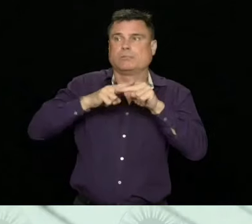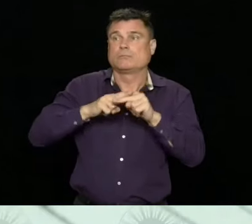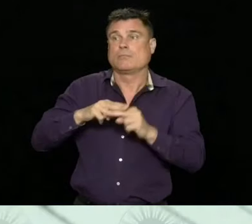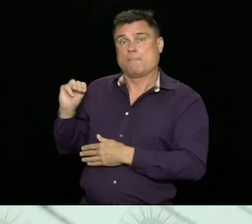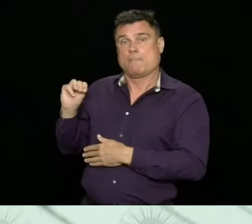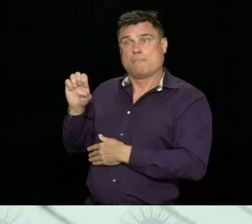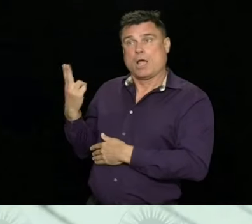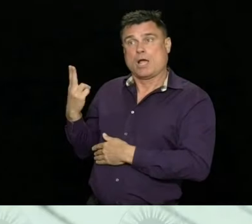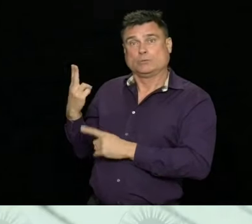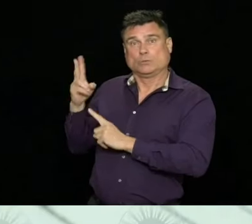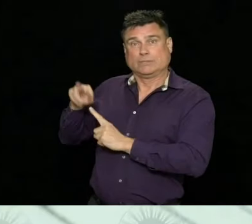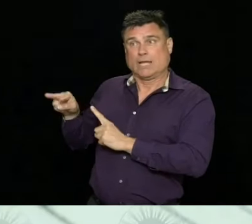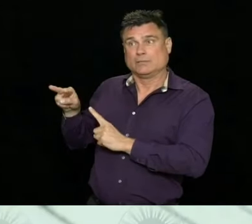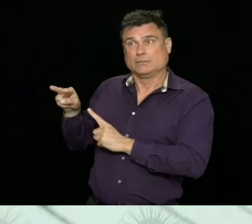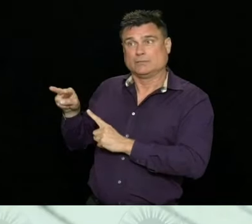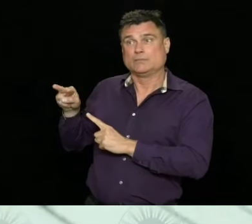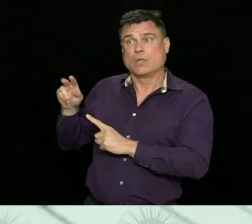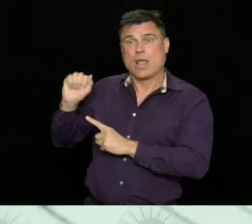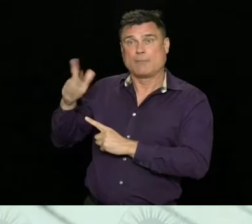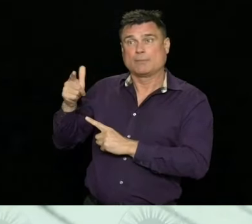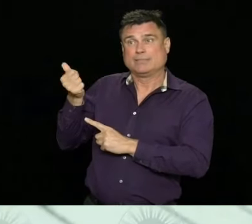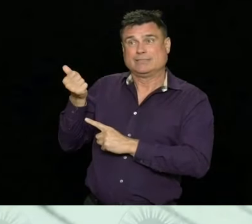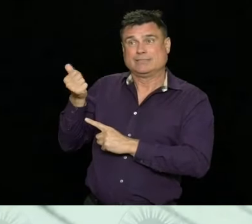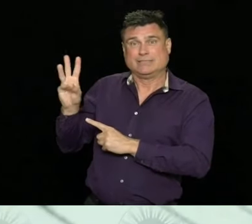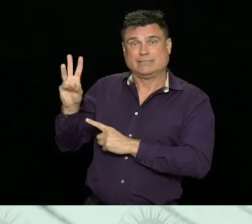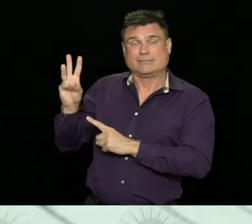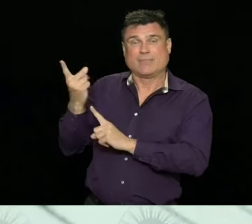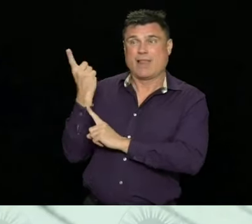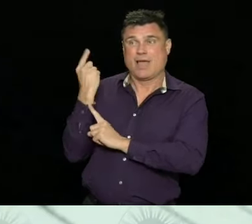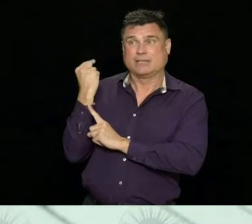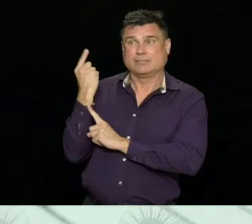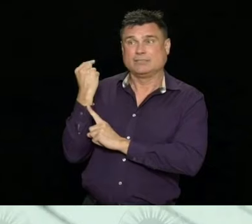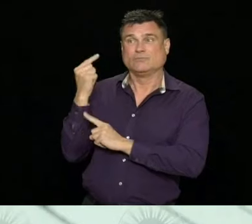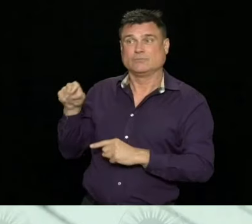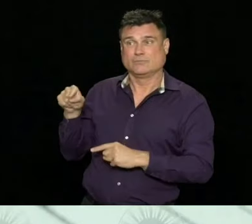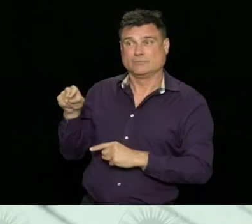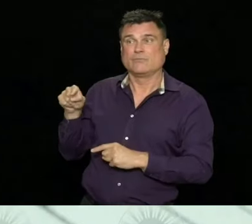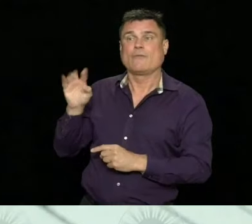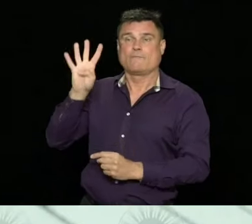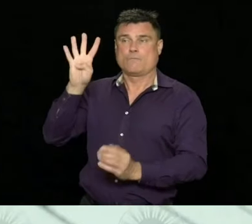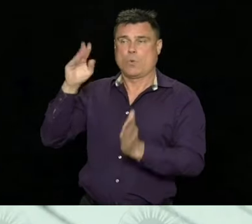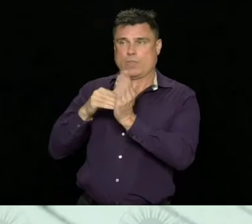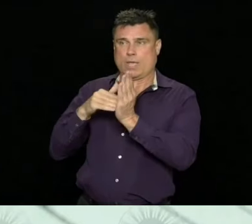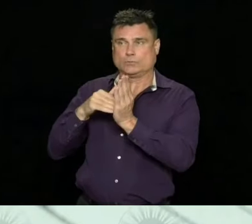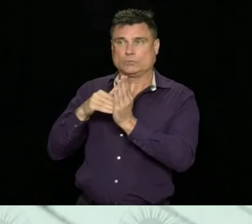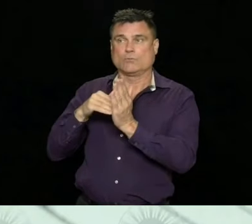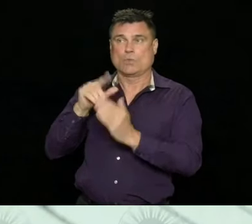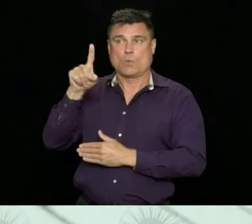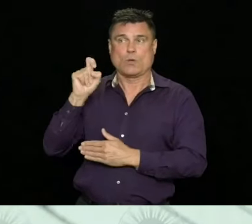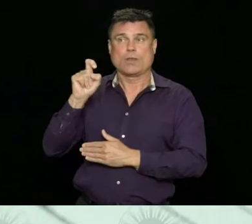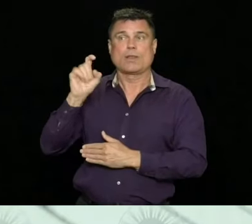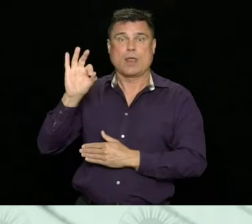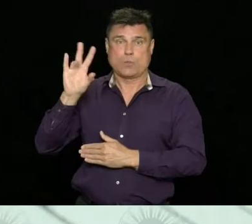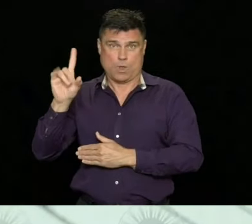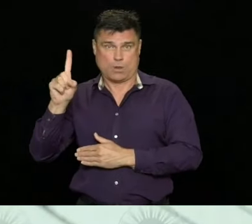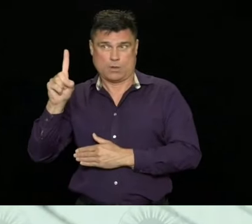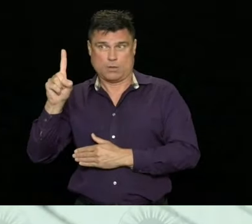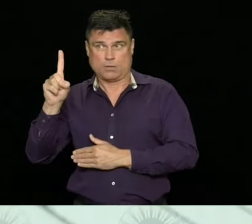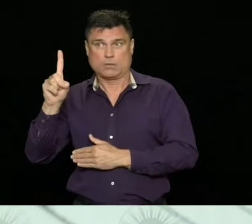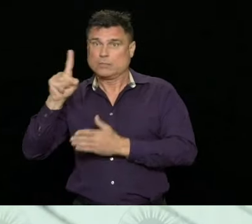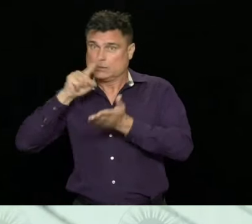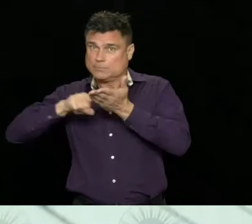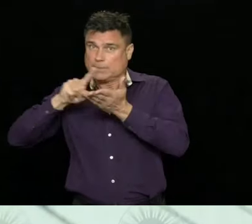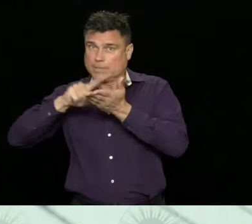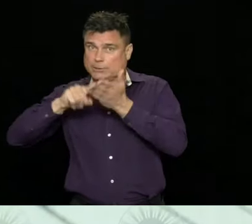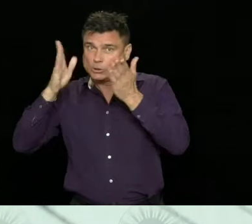were 4,191 inspections. But this year, from March 22nd to